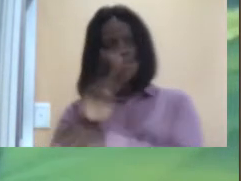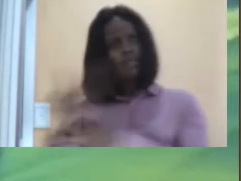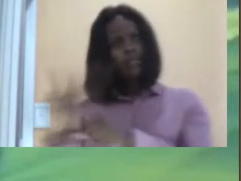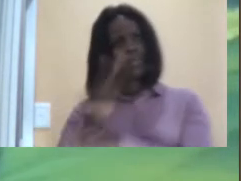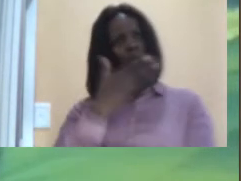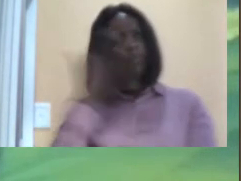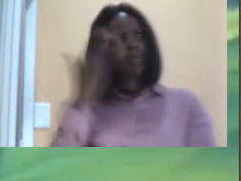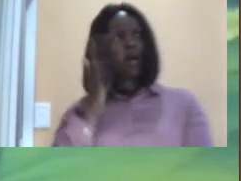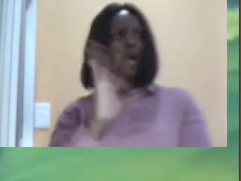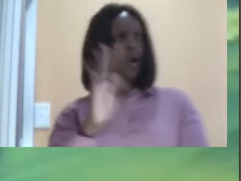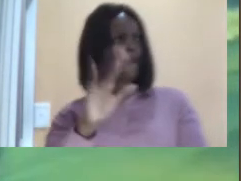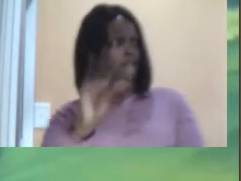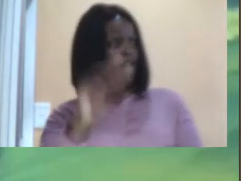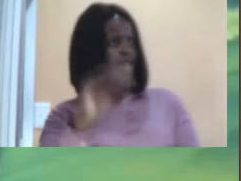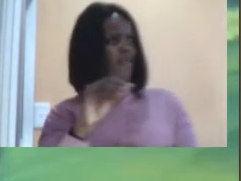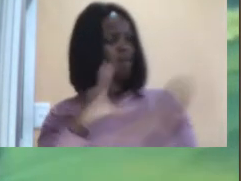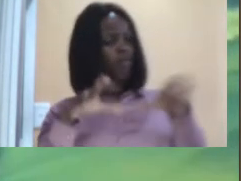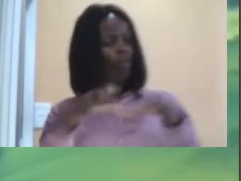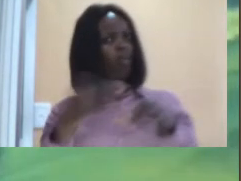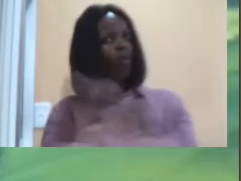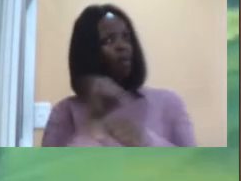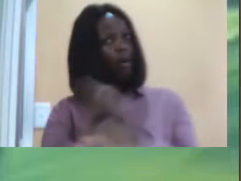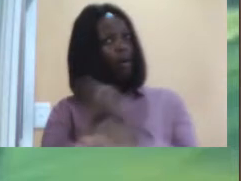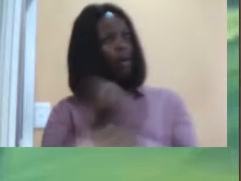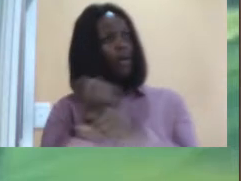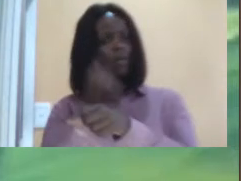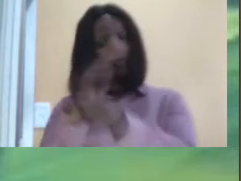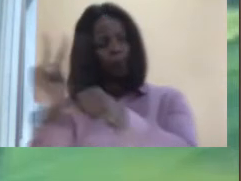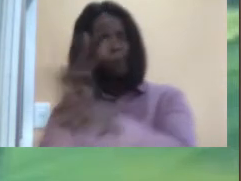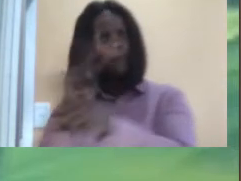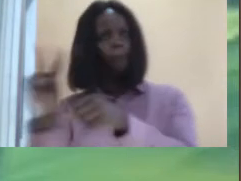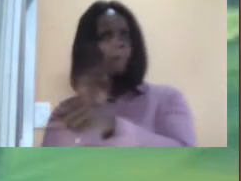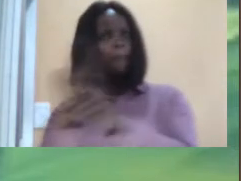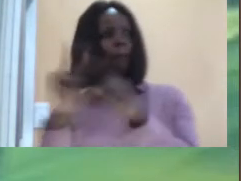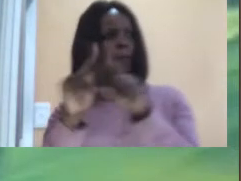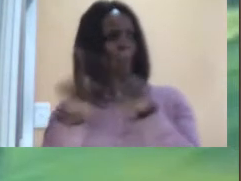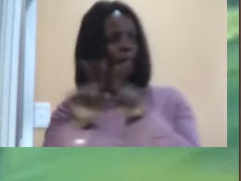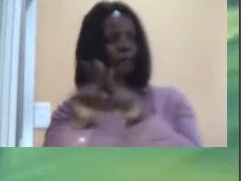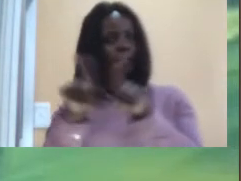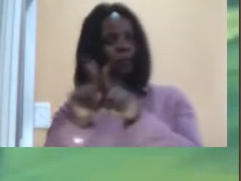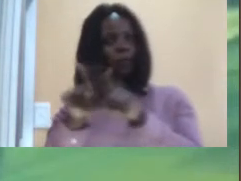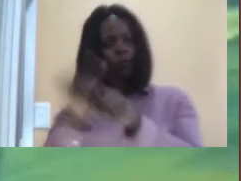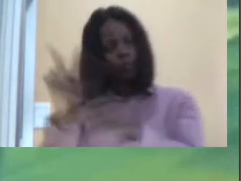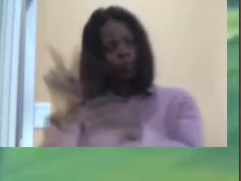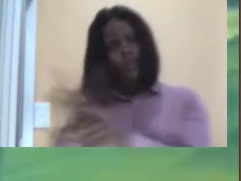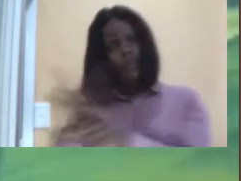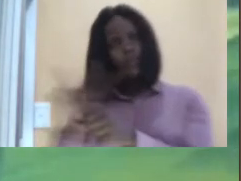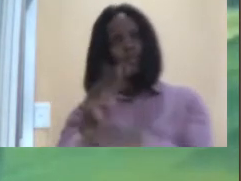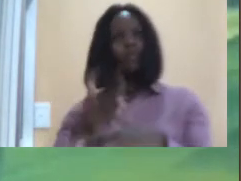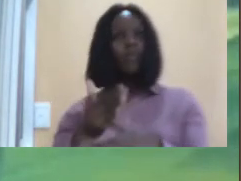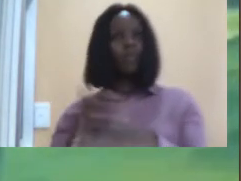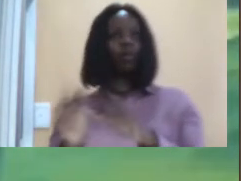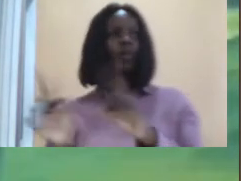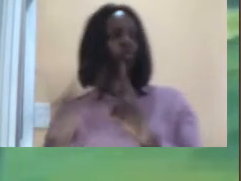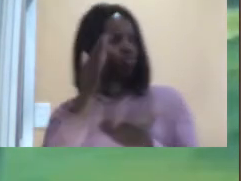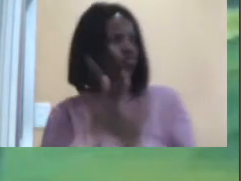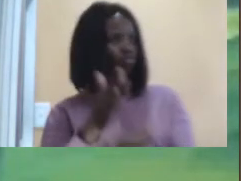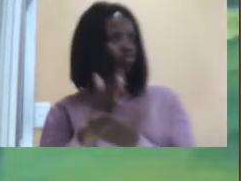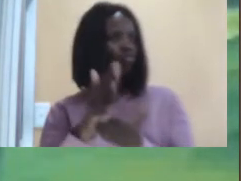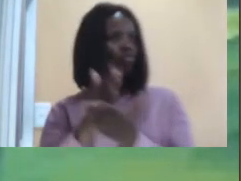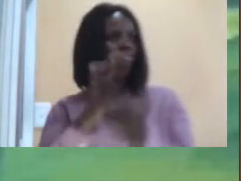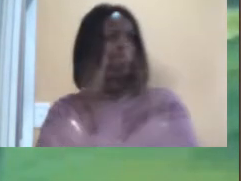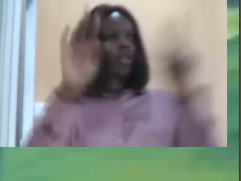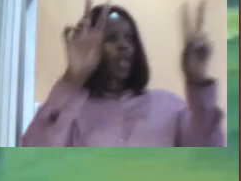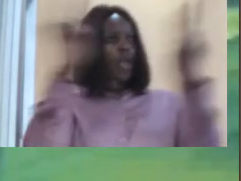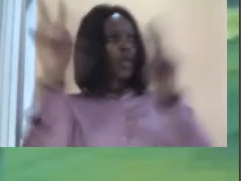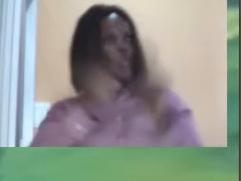doing the committee has been doing oversight. We have also been doing oversight, but we are certain that the issues that we